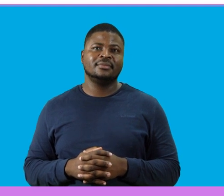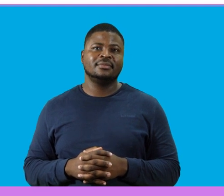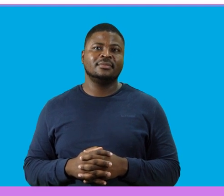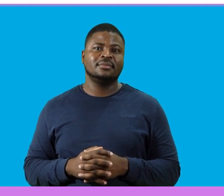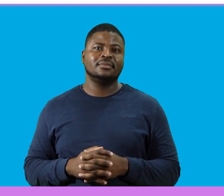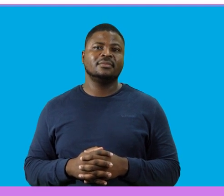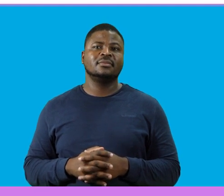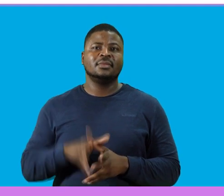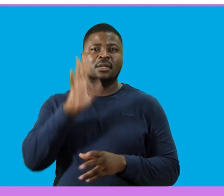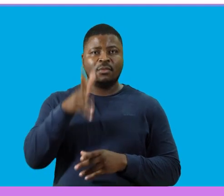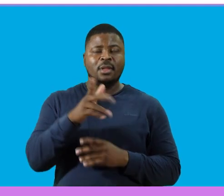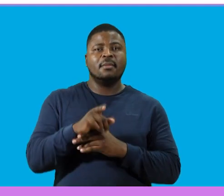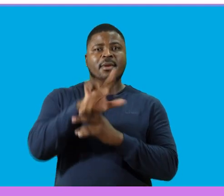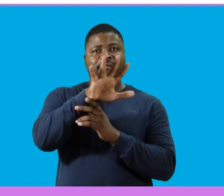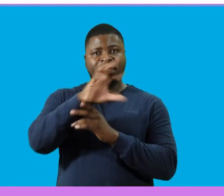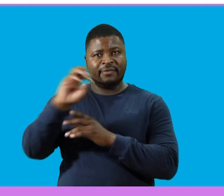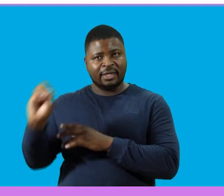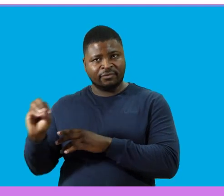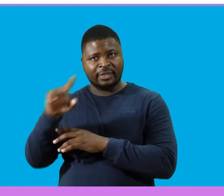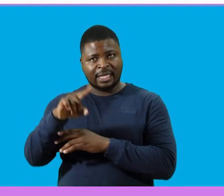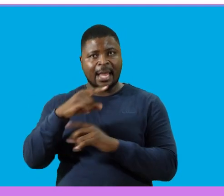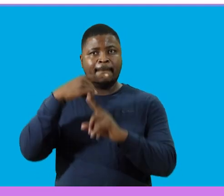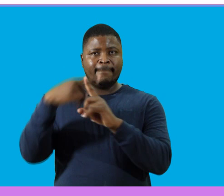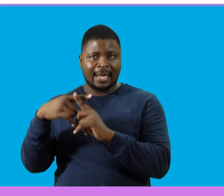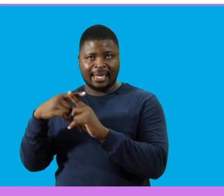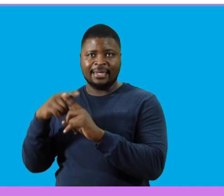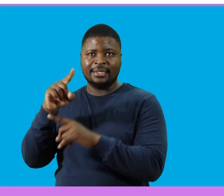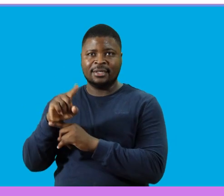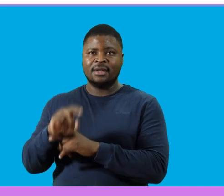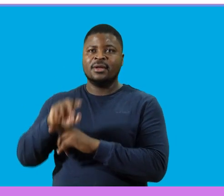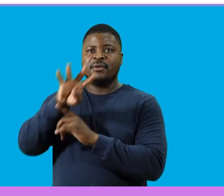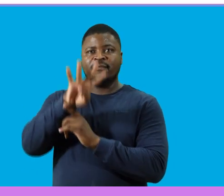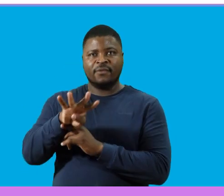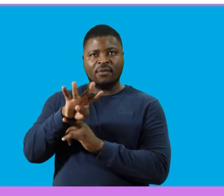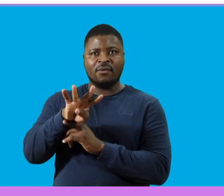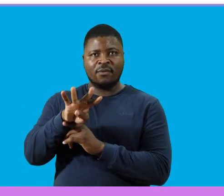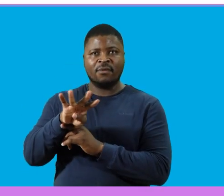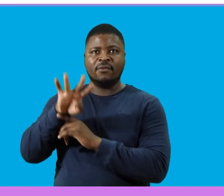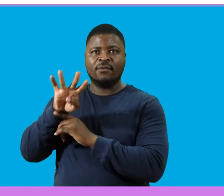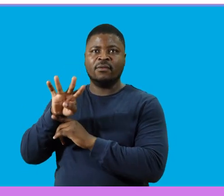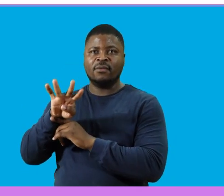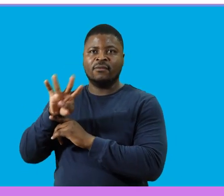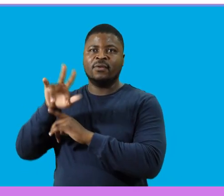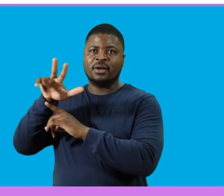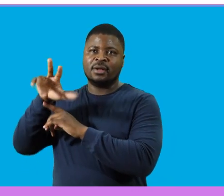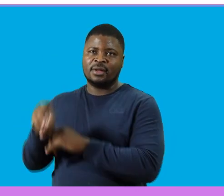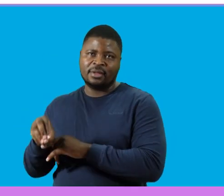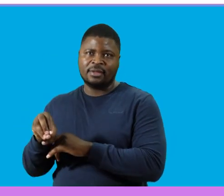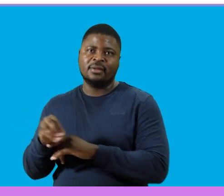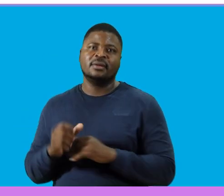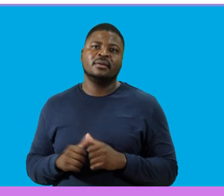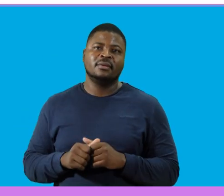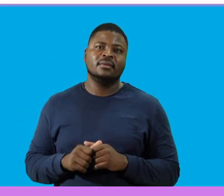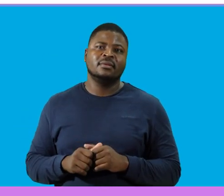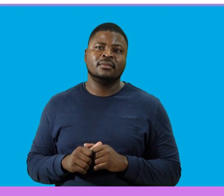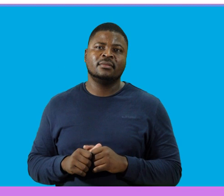it is going to be 500 plus the 450, sorry for